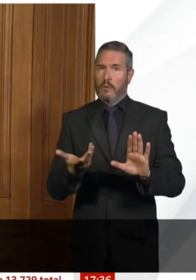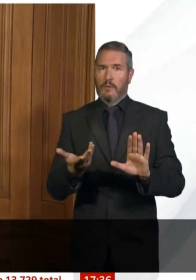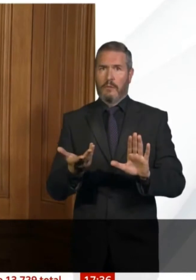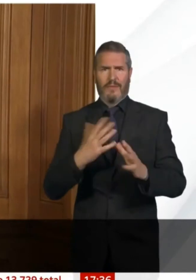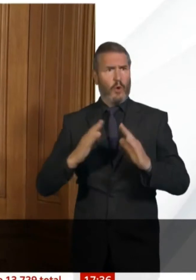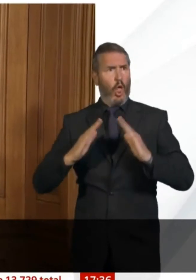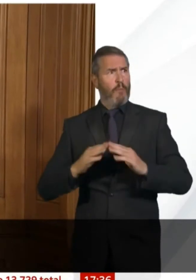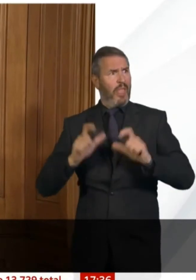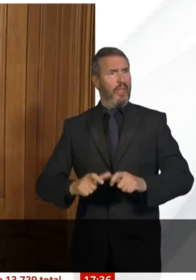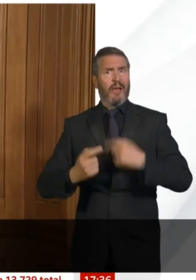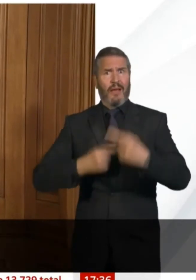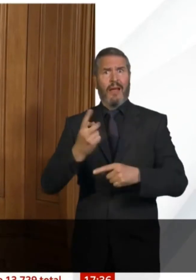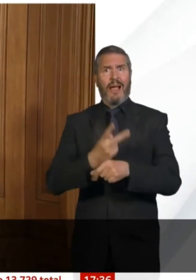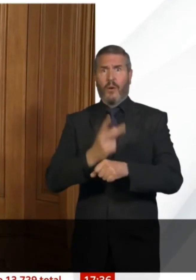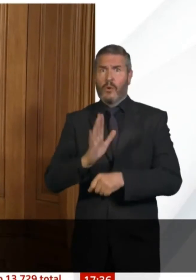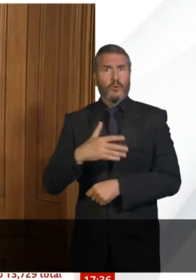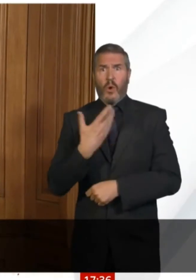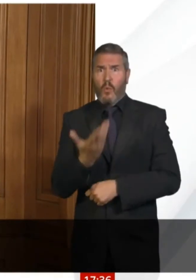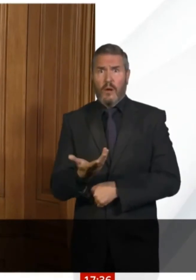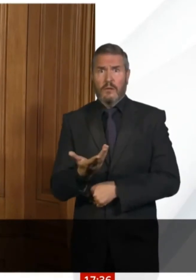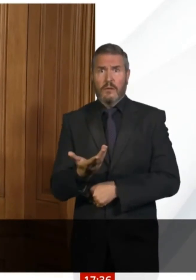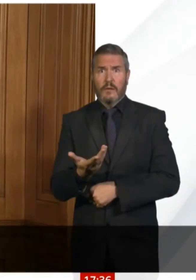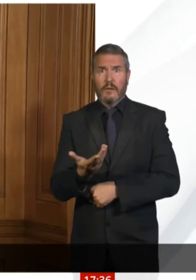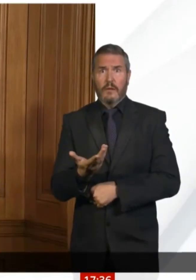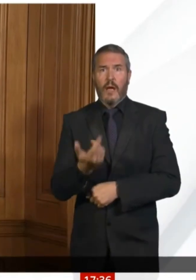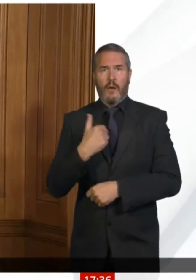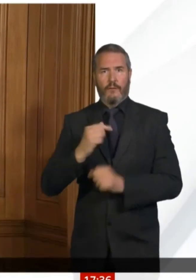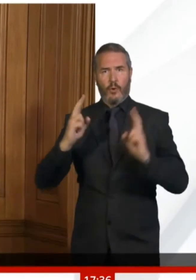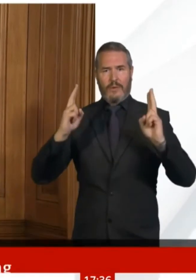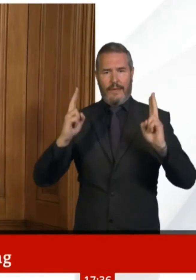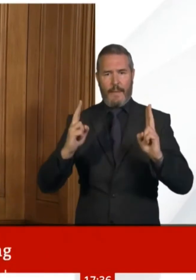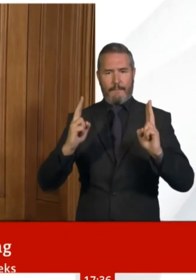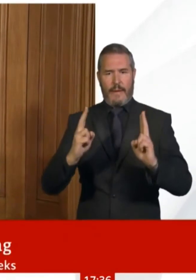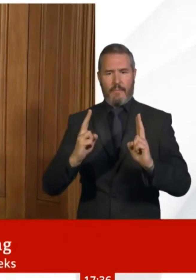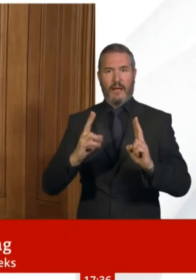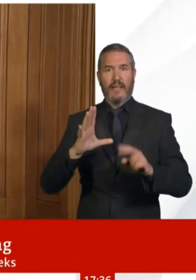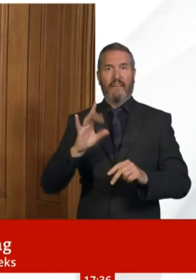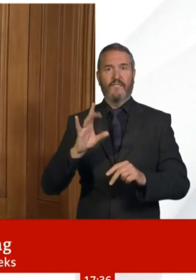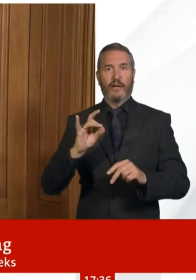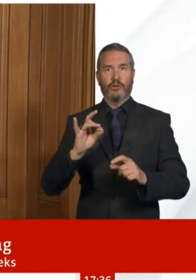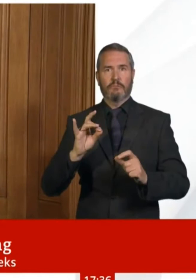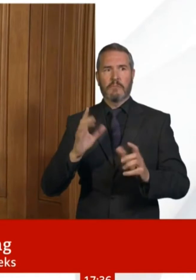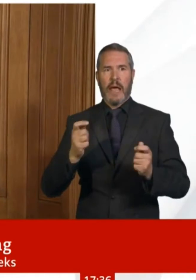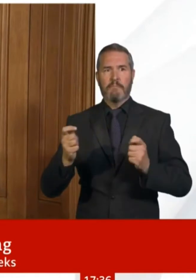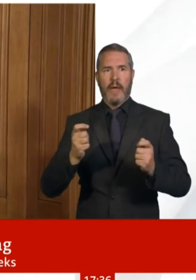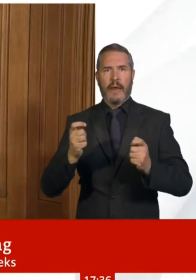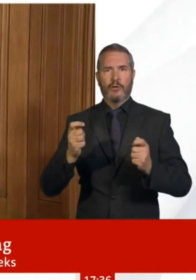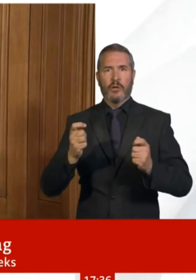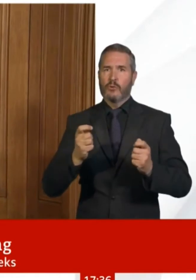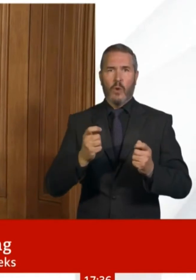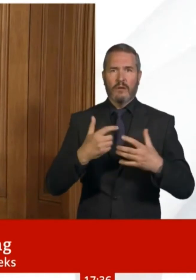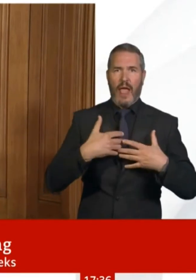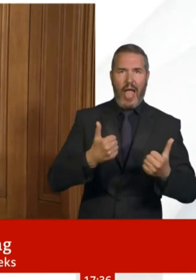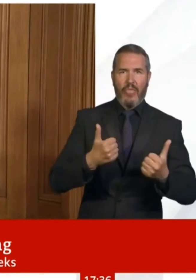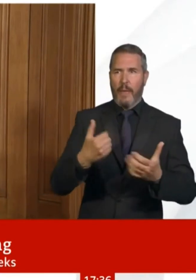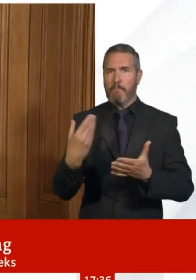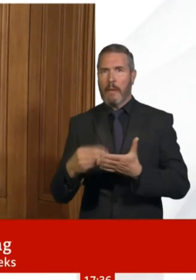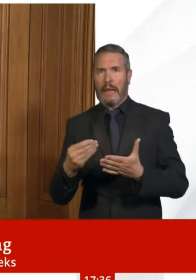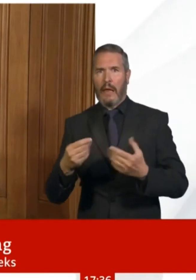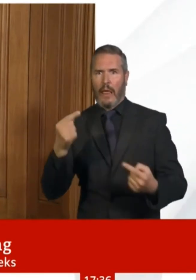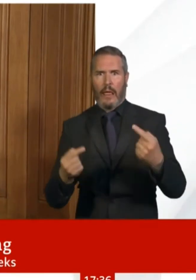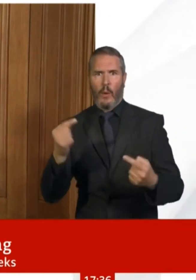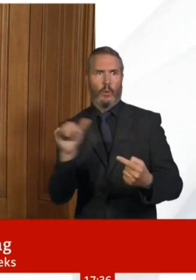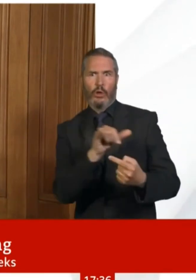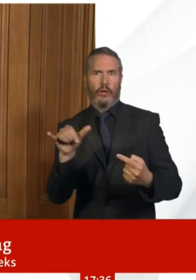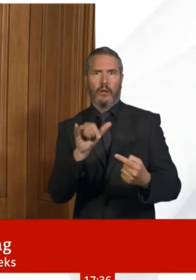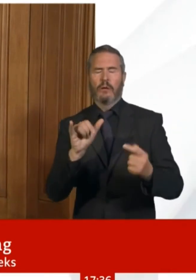lockdown if that occurs, and make sure that we get things down to a level where this is manageable. So those two things are not in conflict at the moment, but yes, we